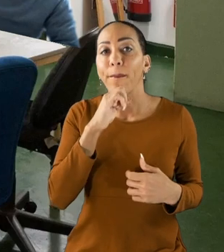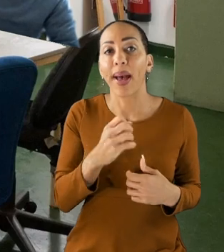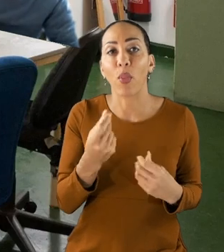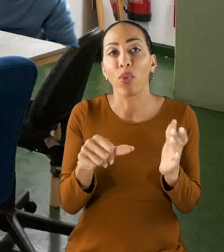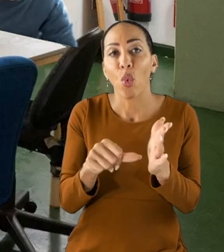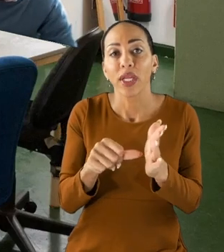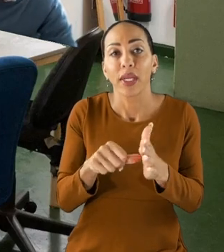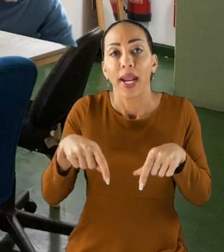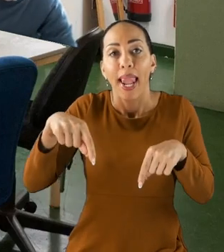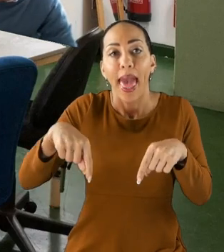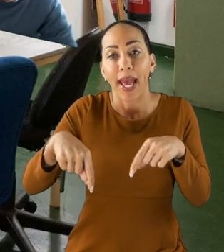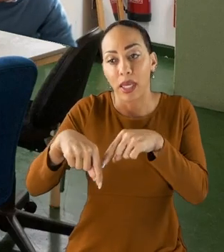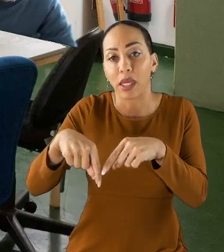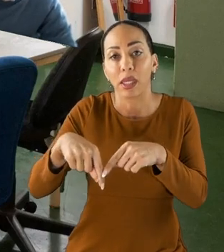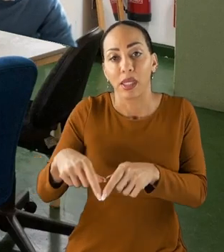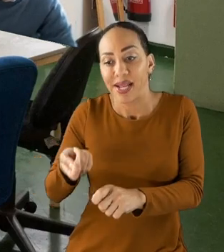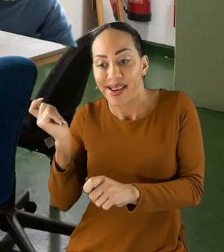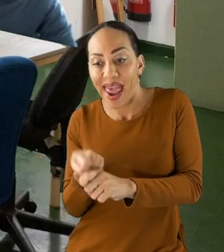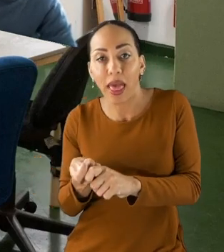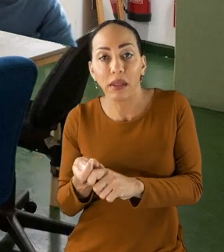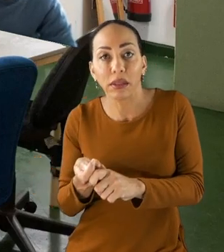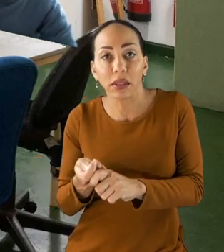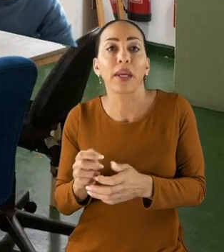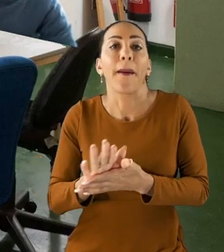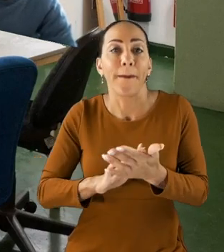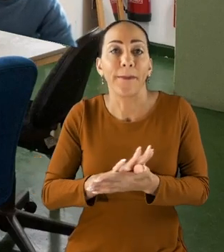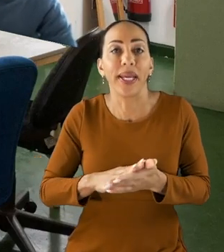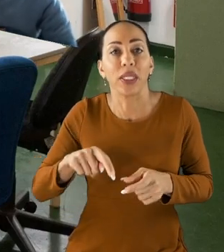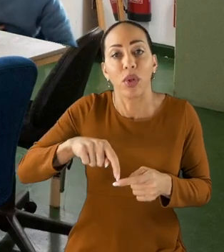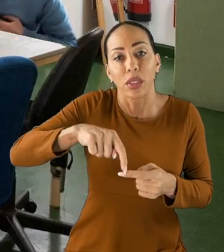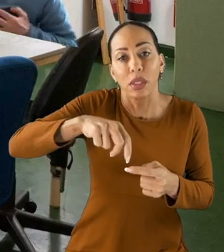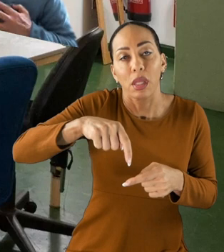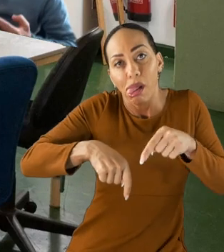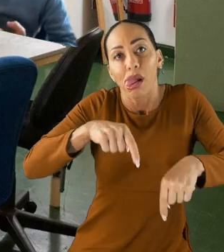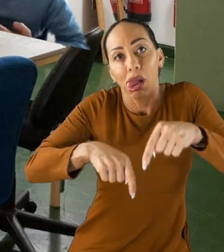round in circles. Lots of visual gags that were at our expense, really.